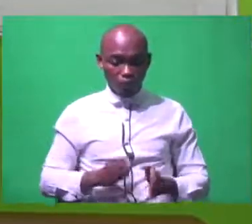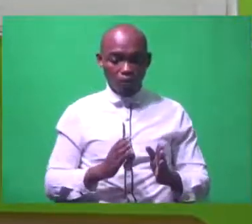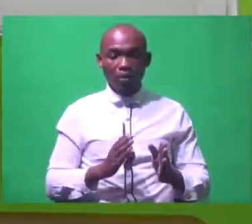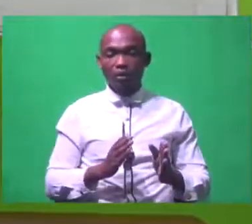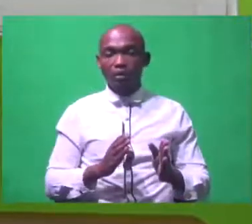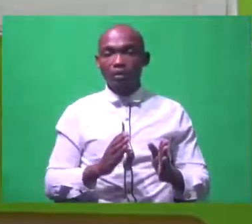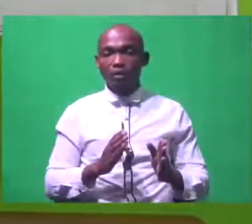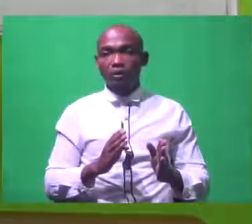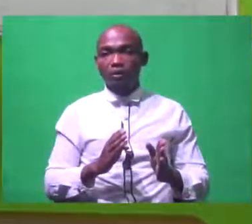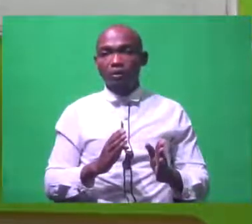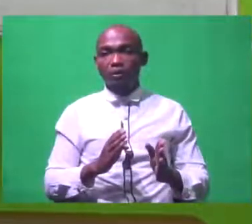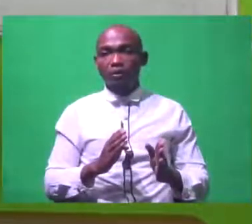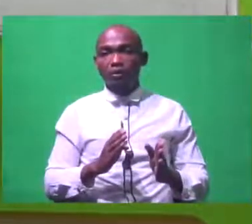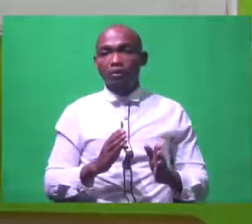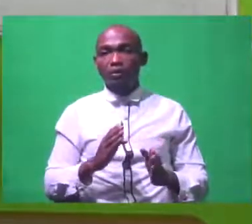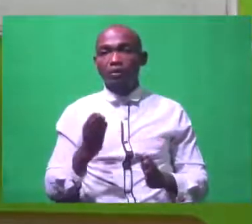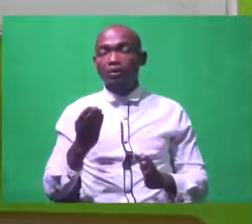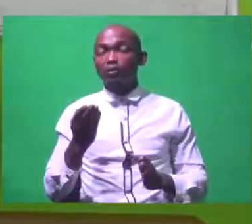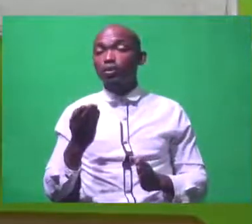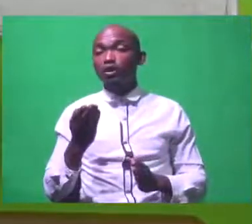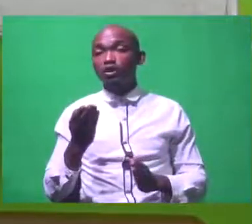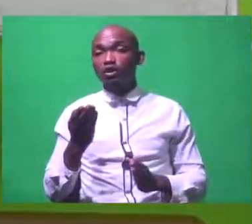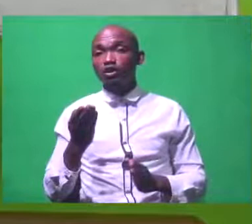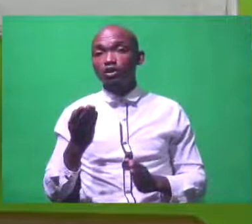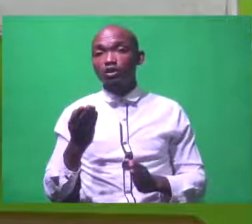in which all major means